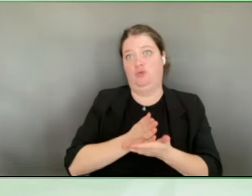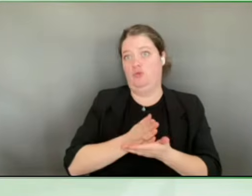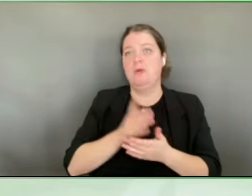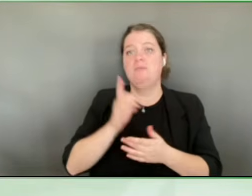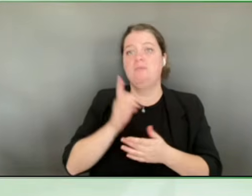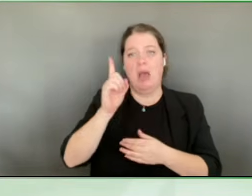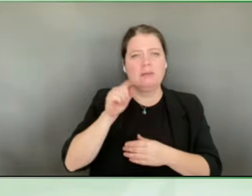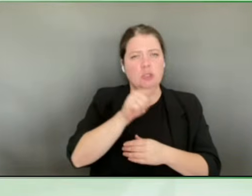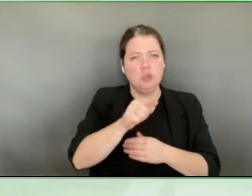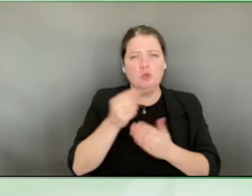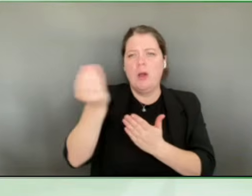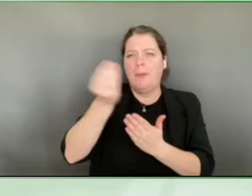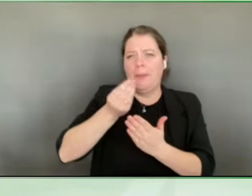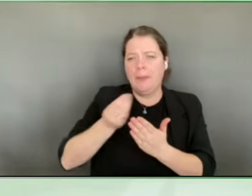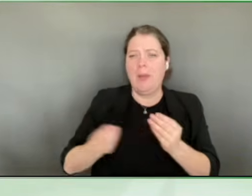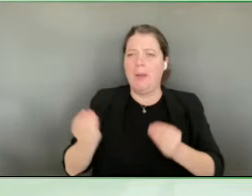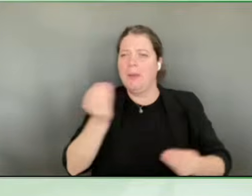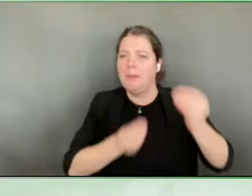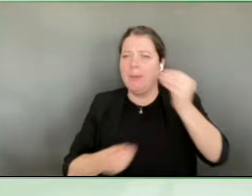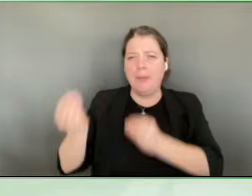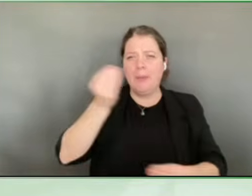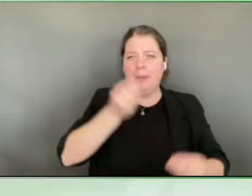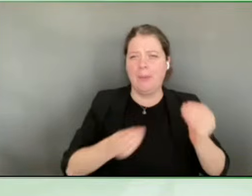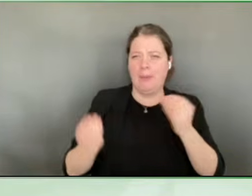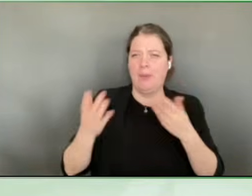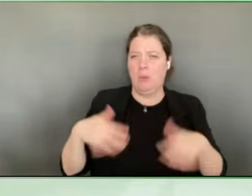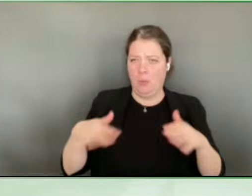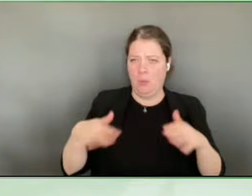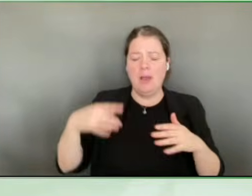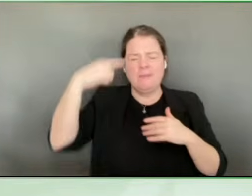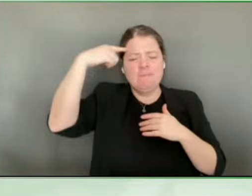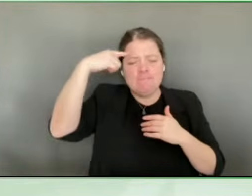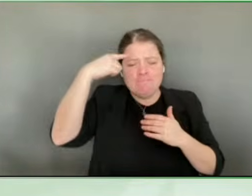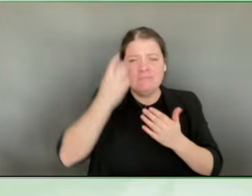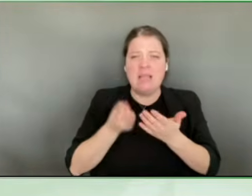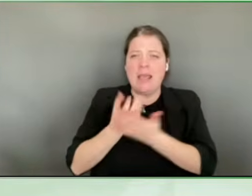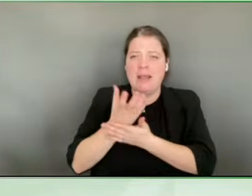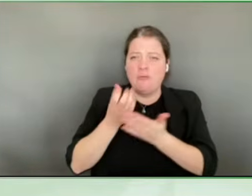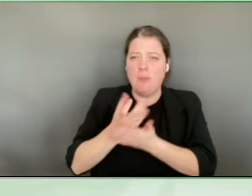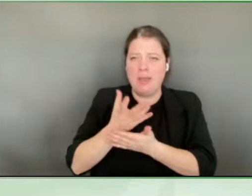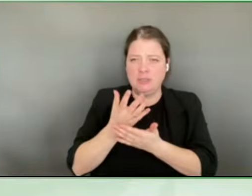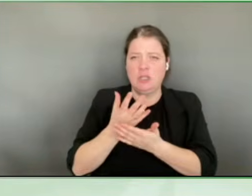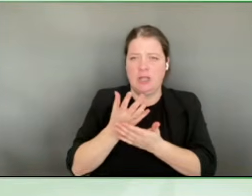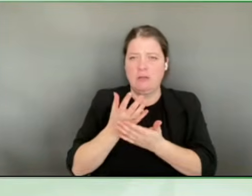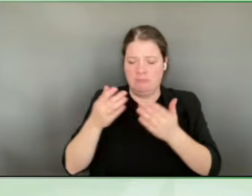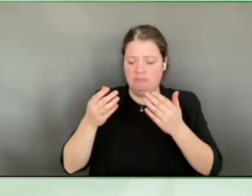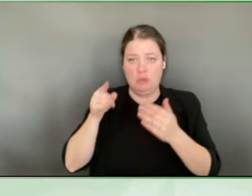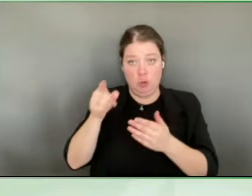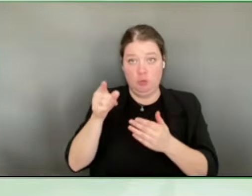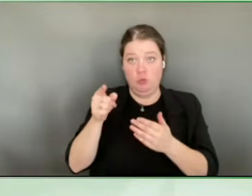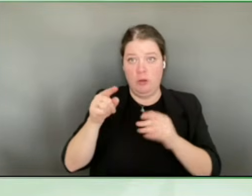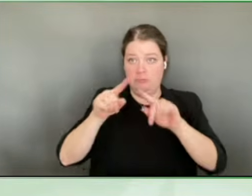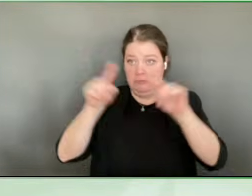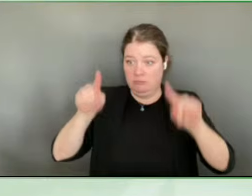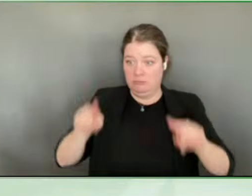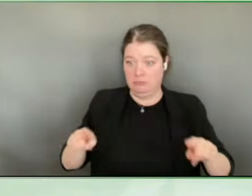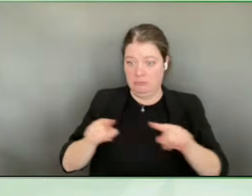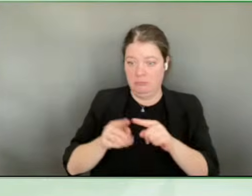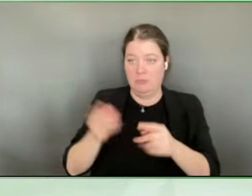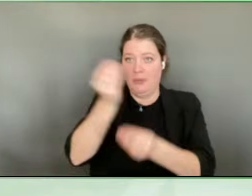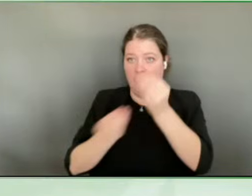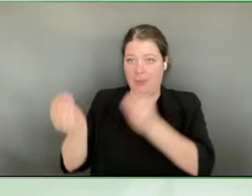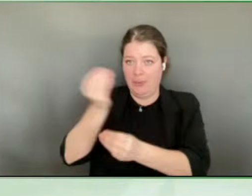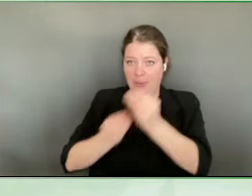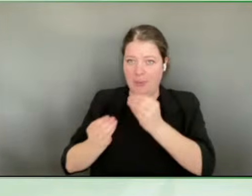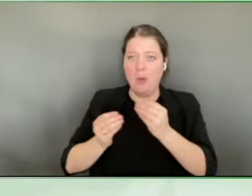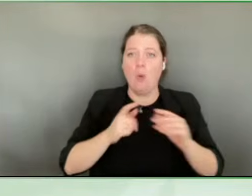the amount of information you put on a sheet, it's very small compared to the amount of words that have been